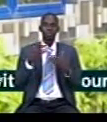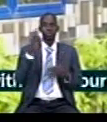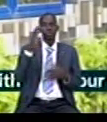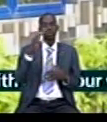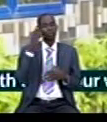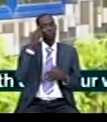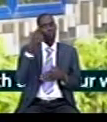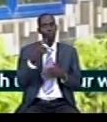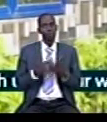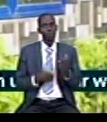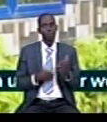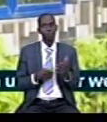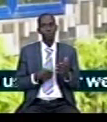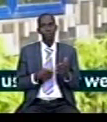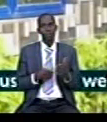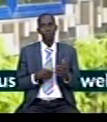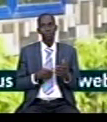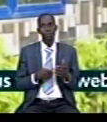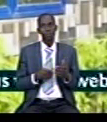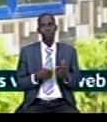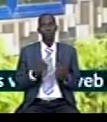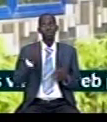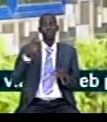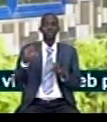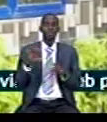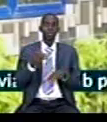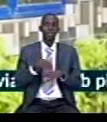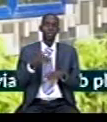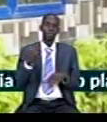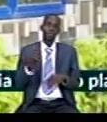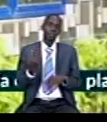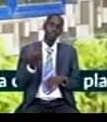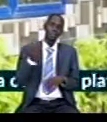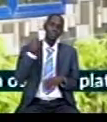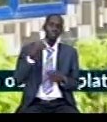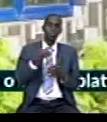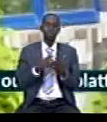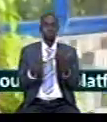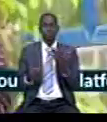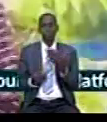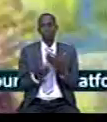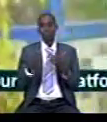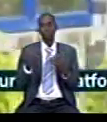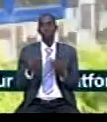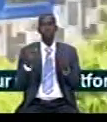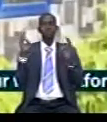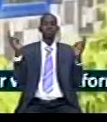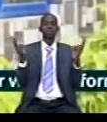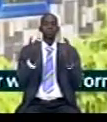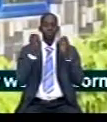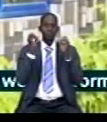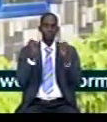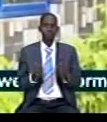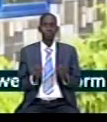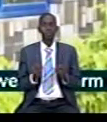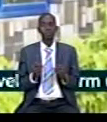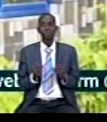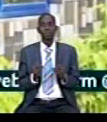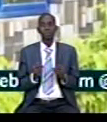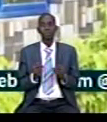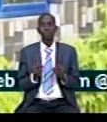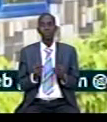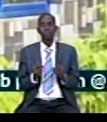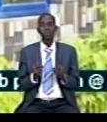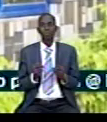did in the last Global Crusade Triumphant Power in Akure. I was